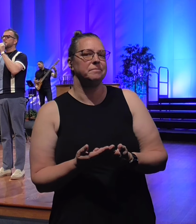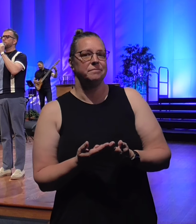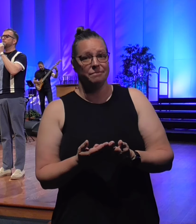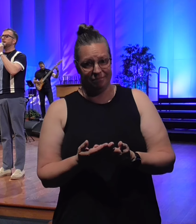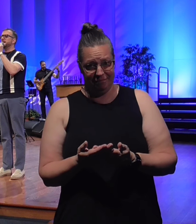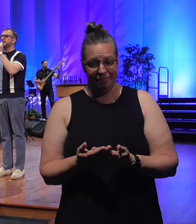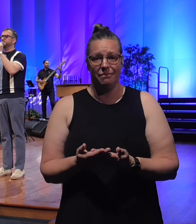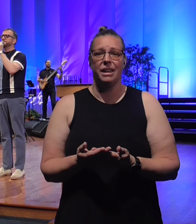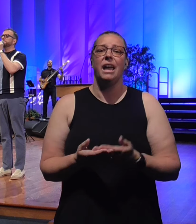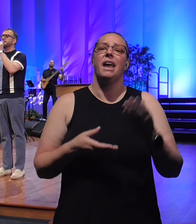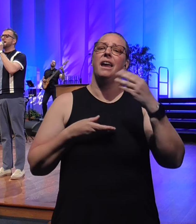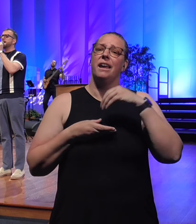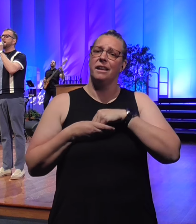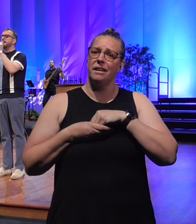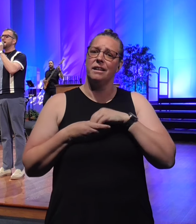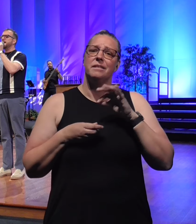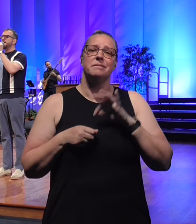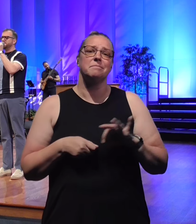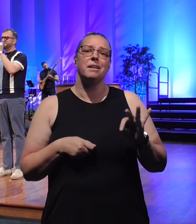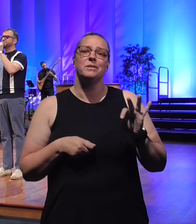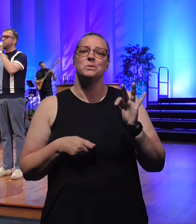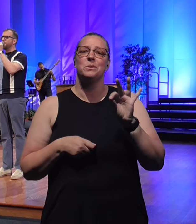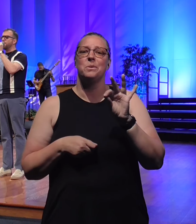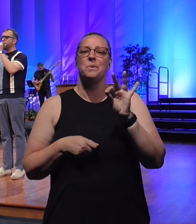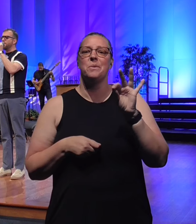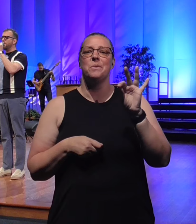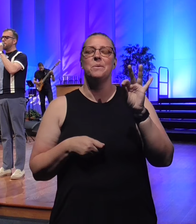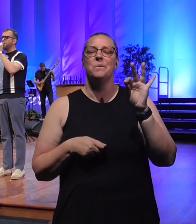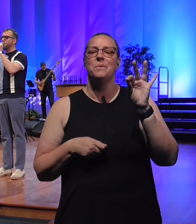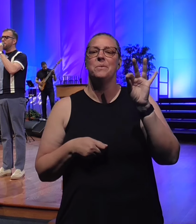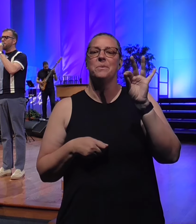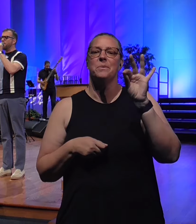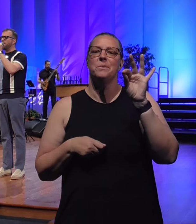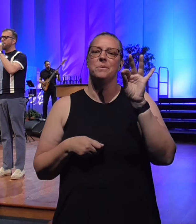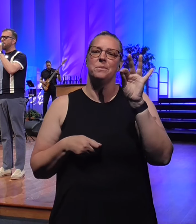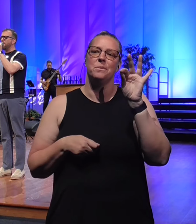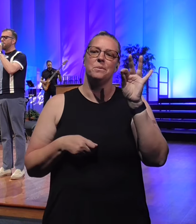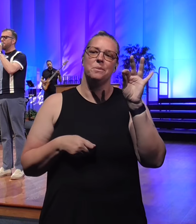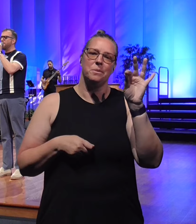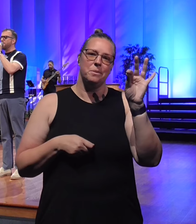well with my